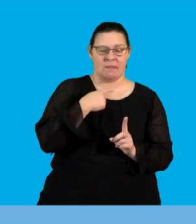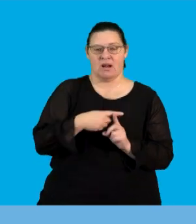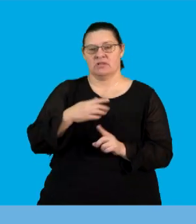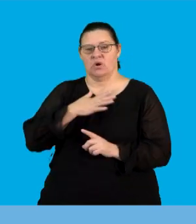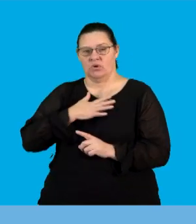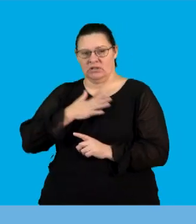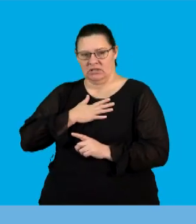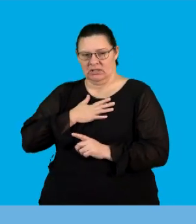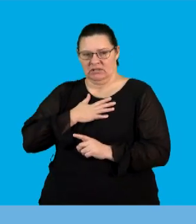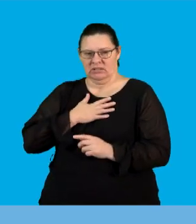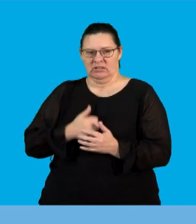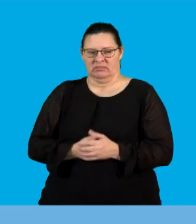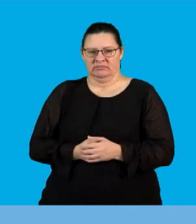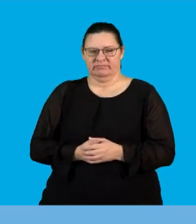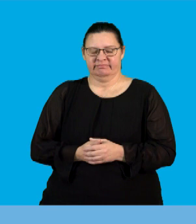oxygen